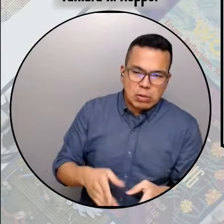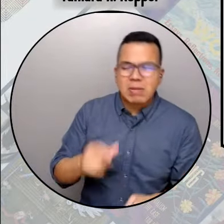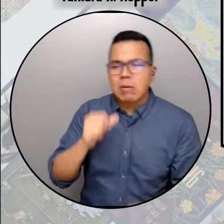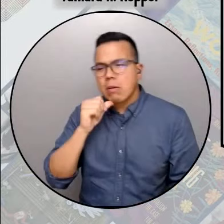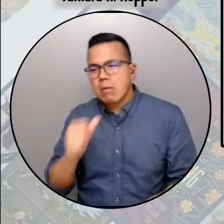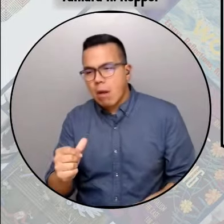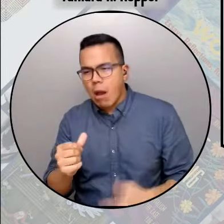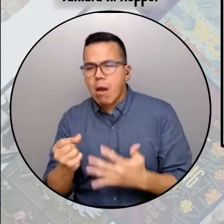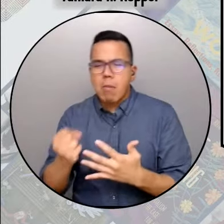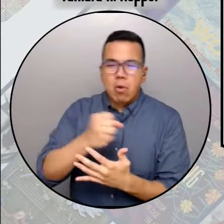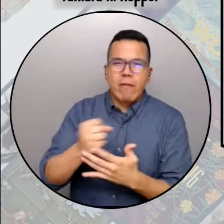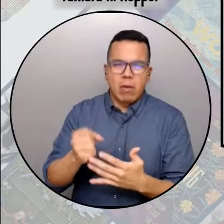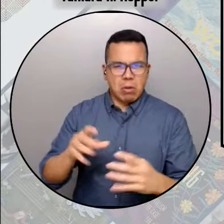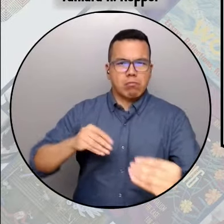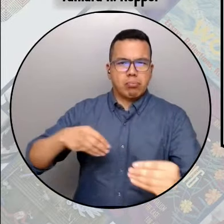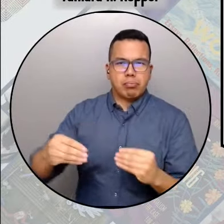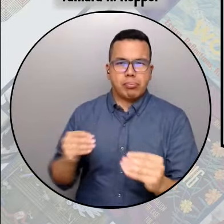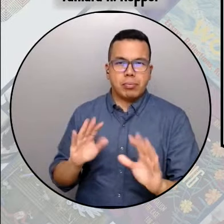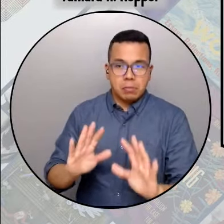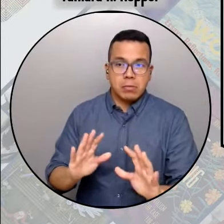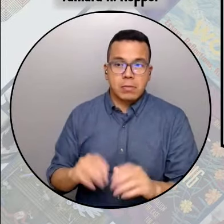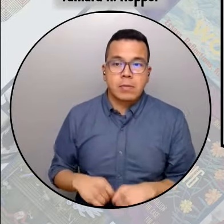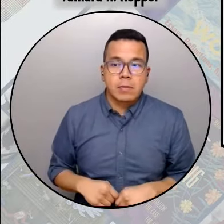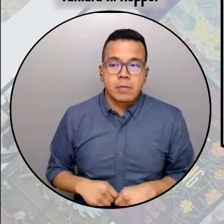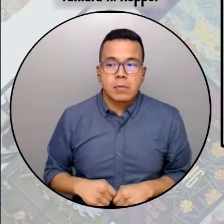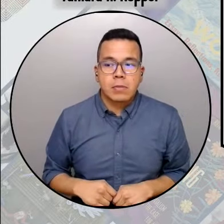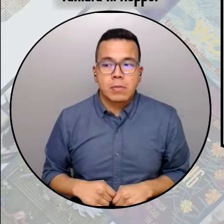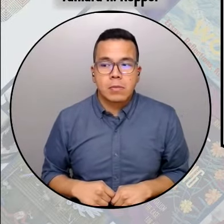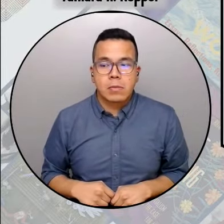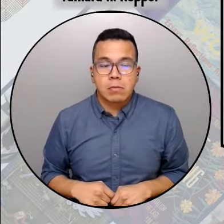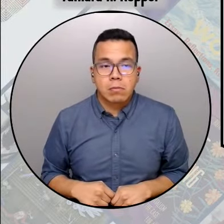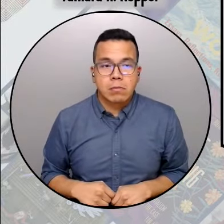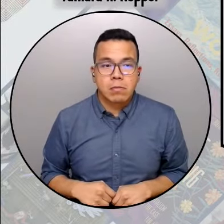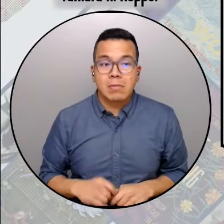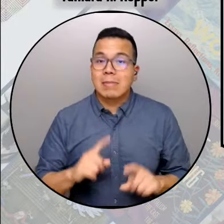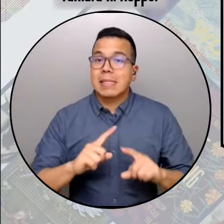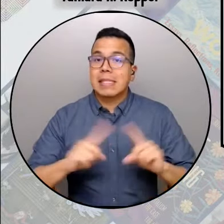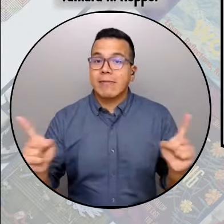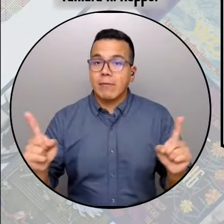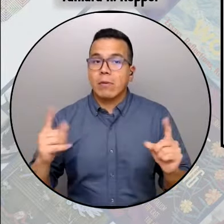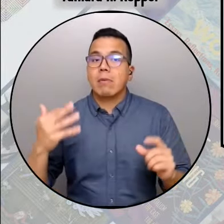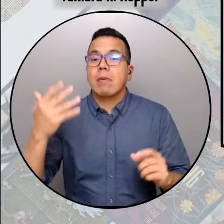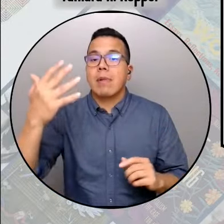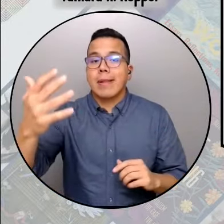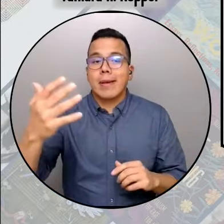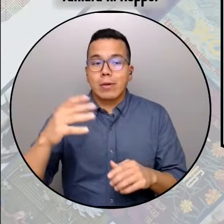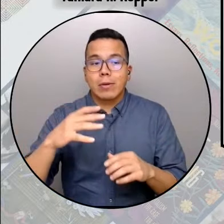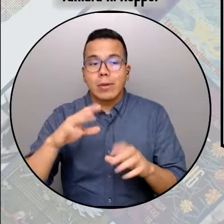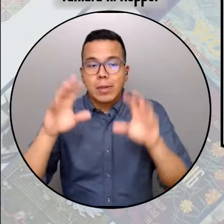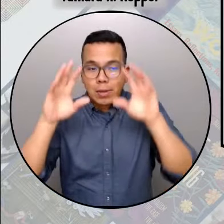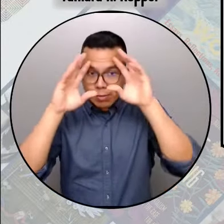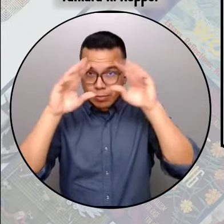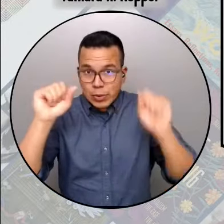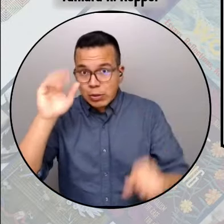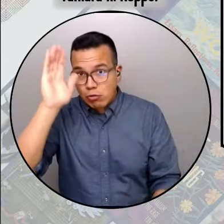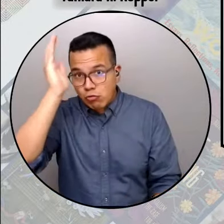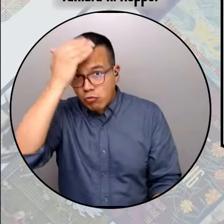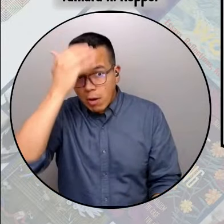Right. Now, this differed from President Trump. Right. So President Trump,